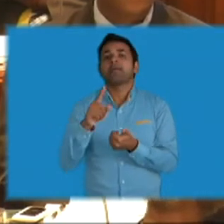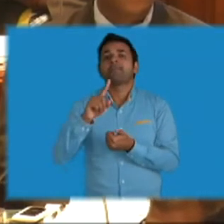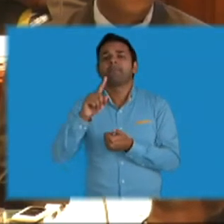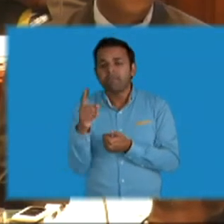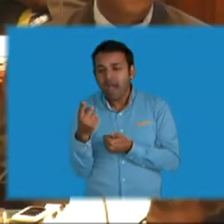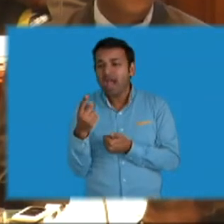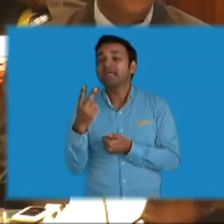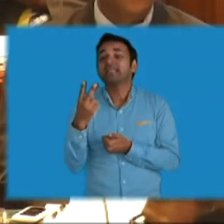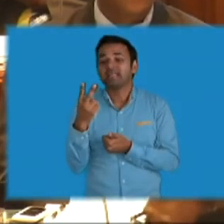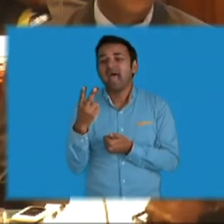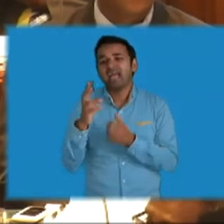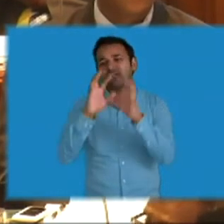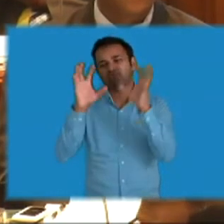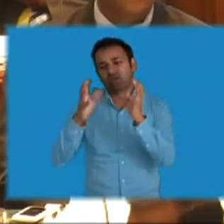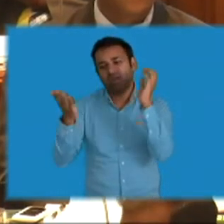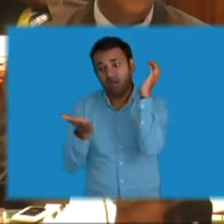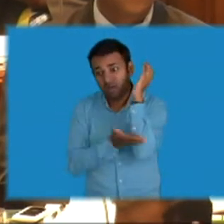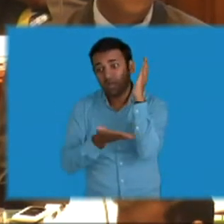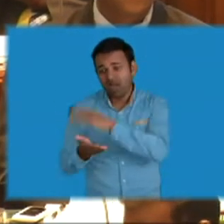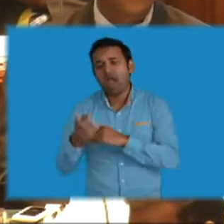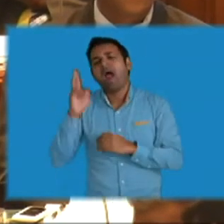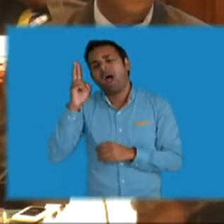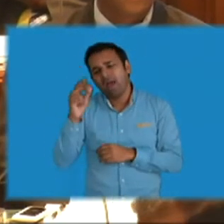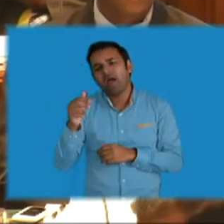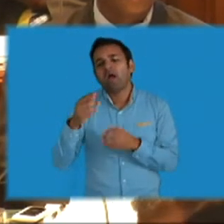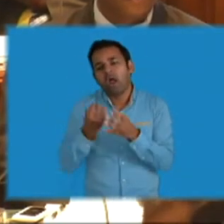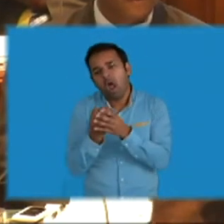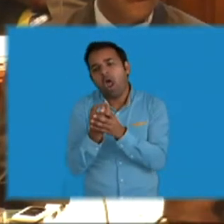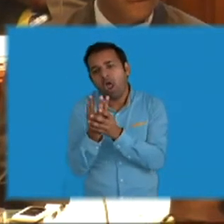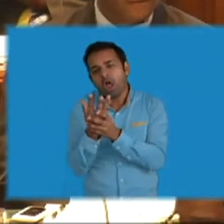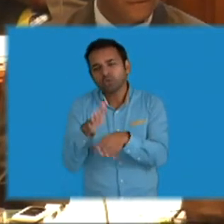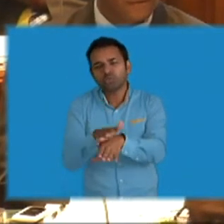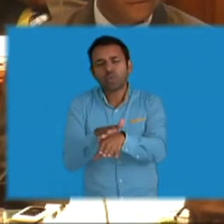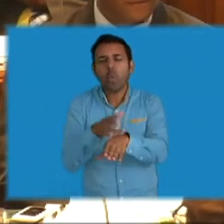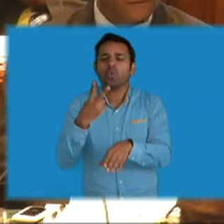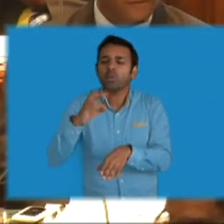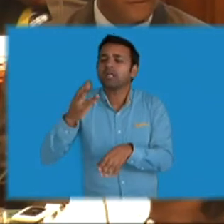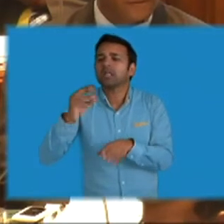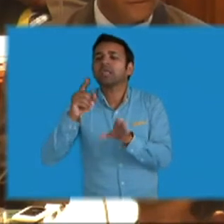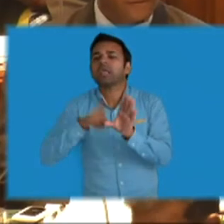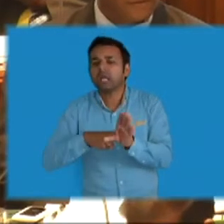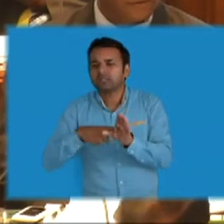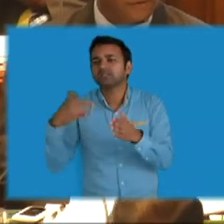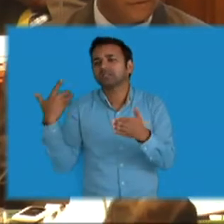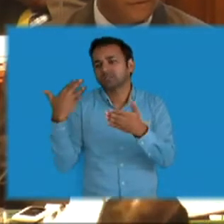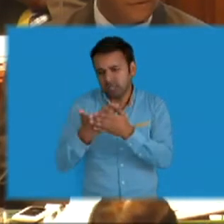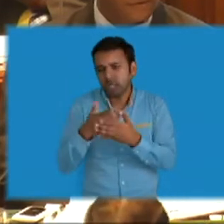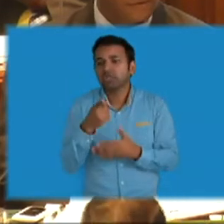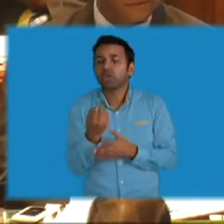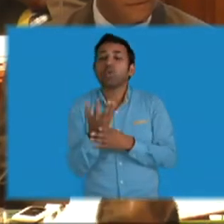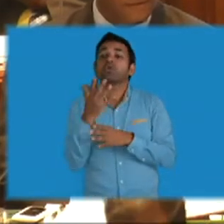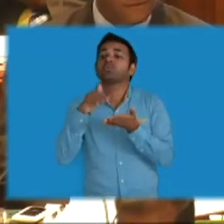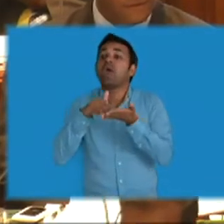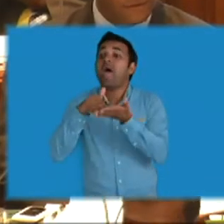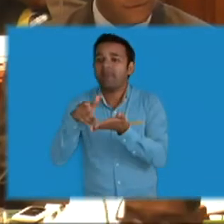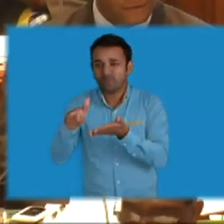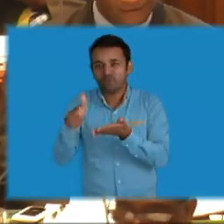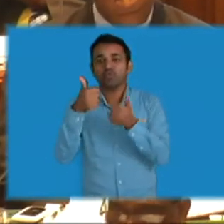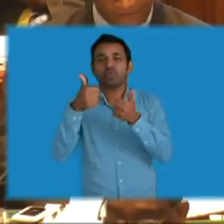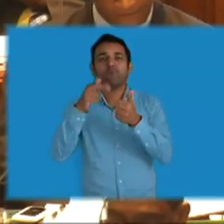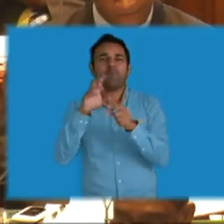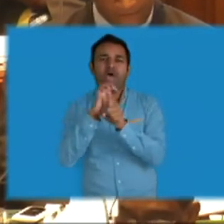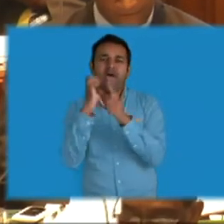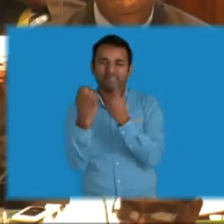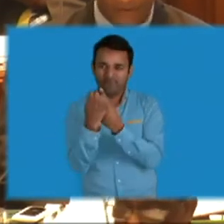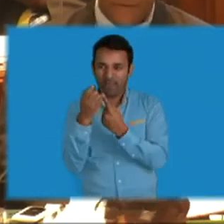the effective program of replantation and reforestation. And one observation from this